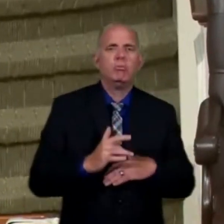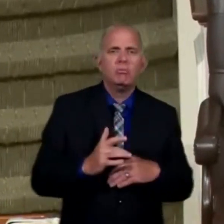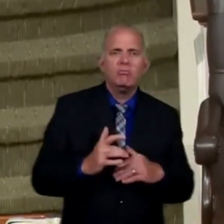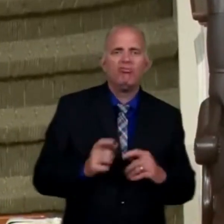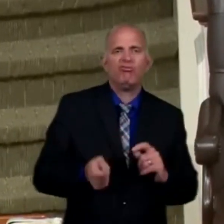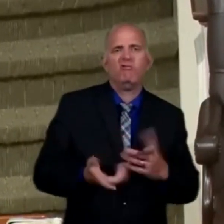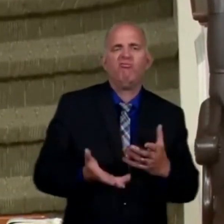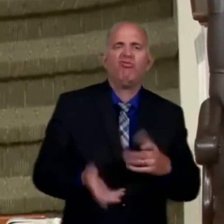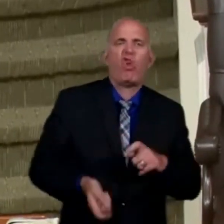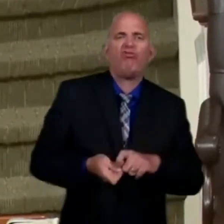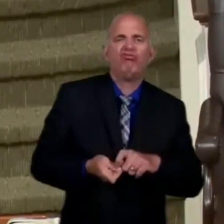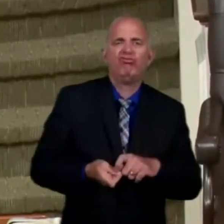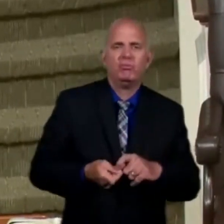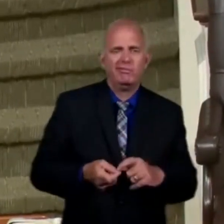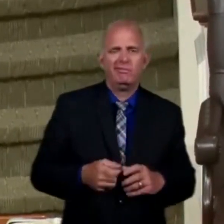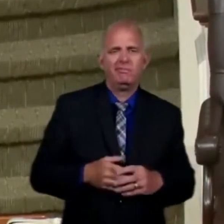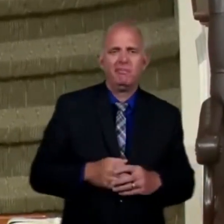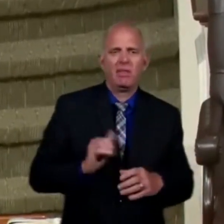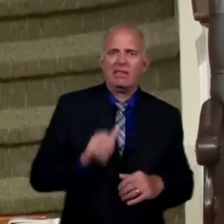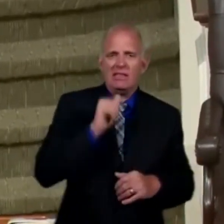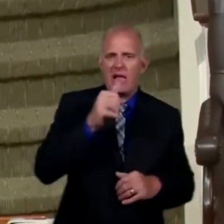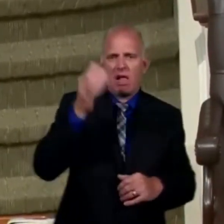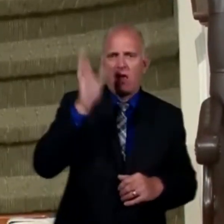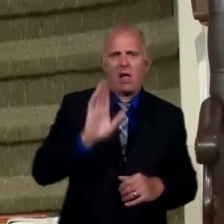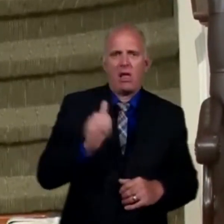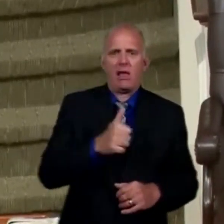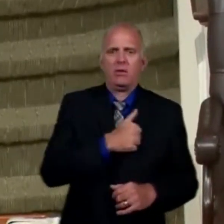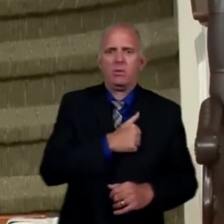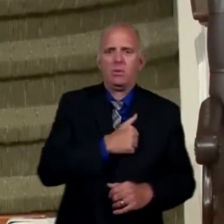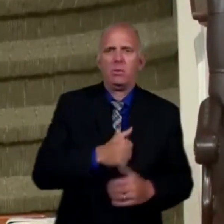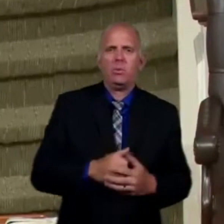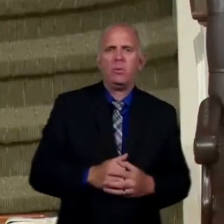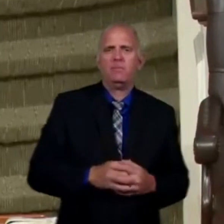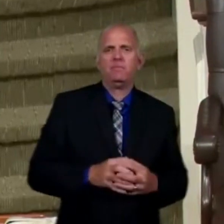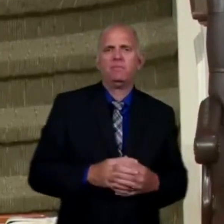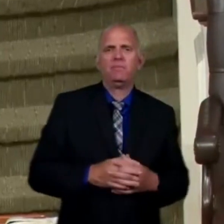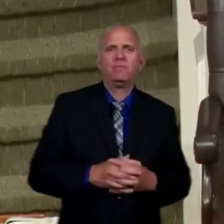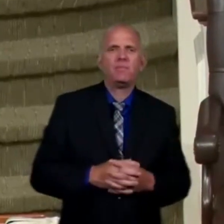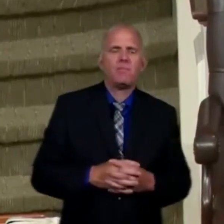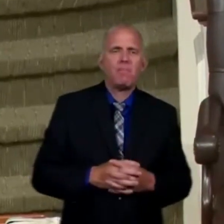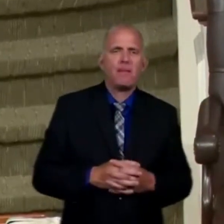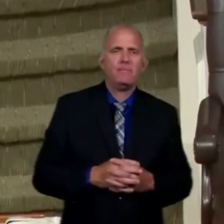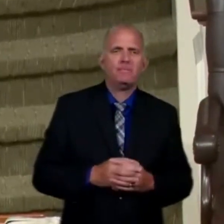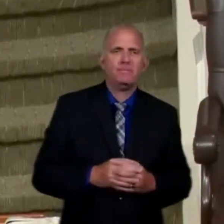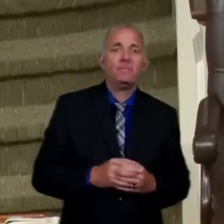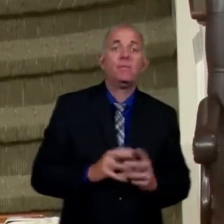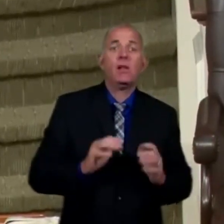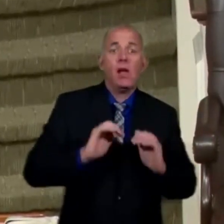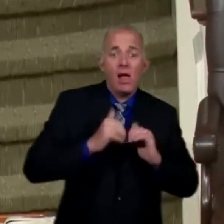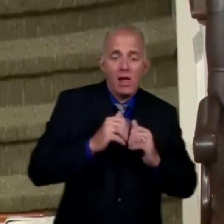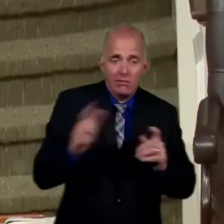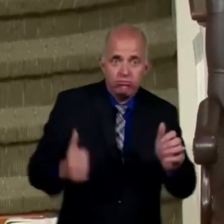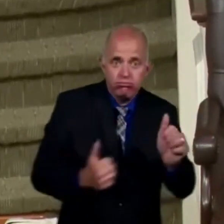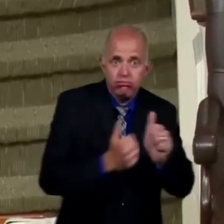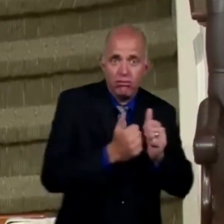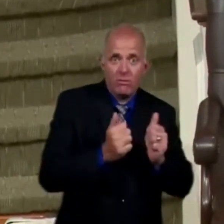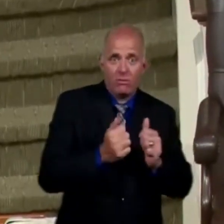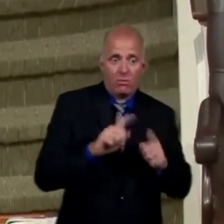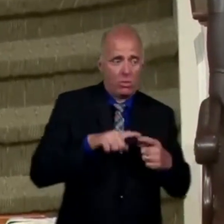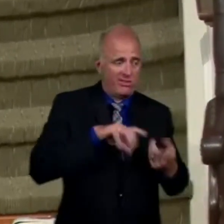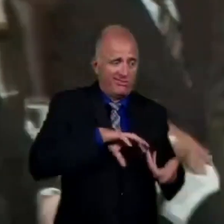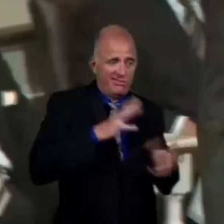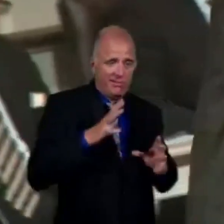you glad God doesn't have an attitude about us? Yeah. So it tells us how to get right when we make something a